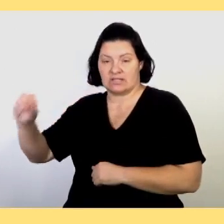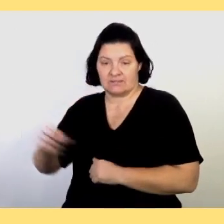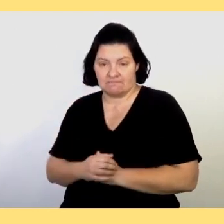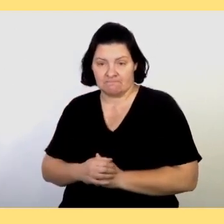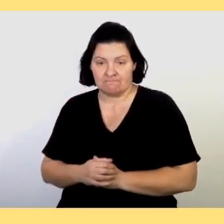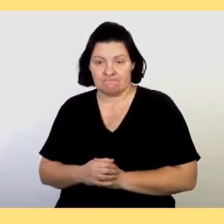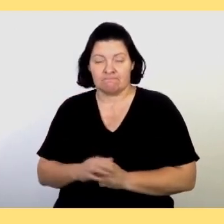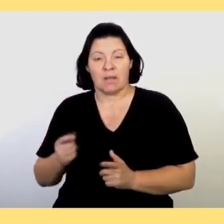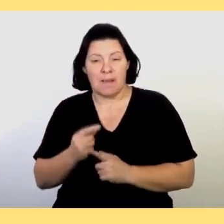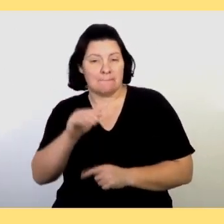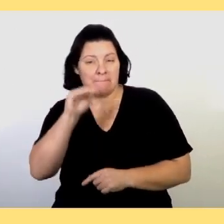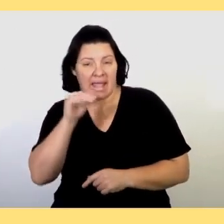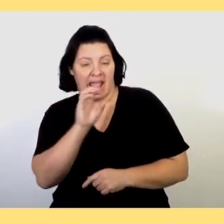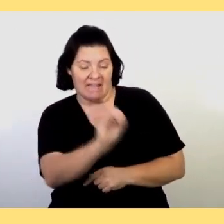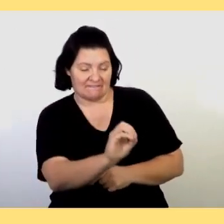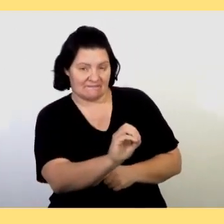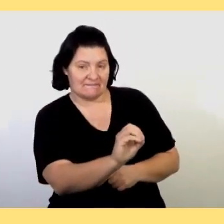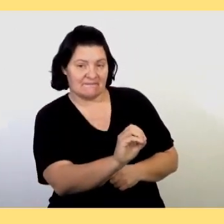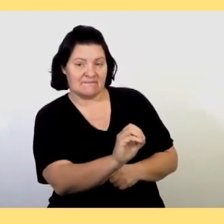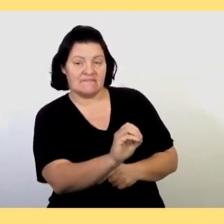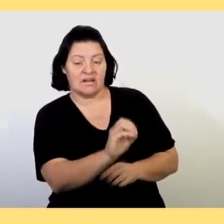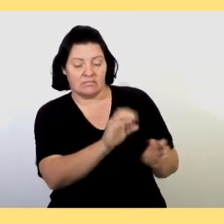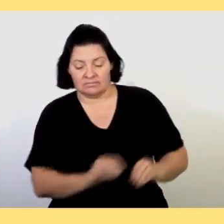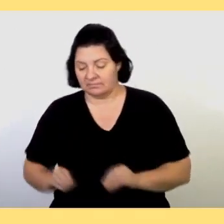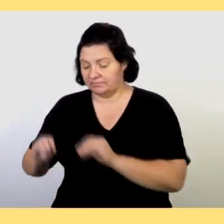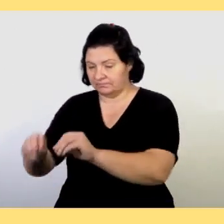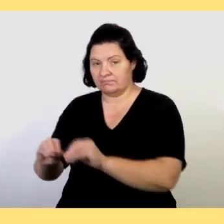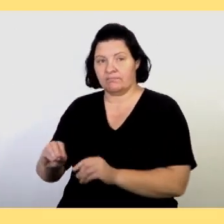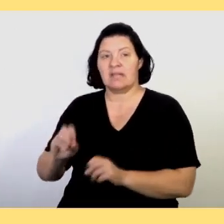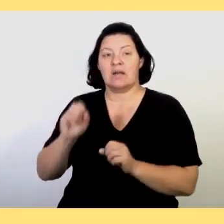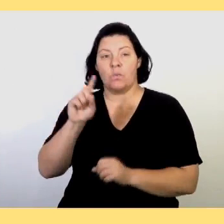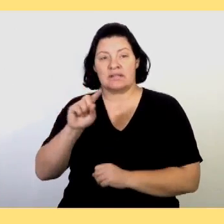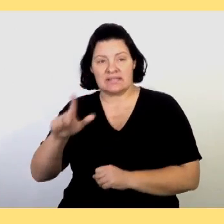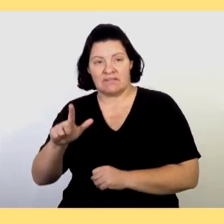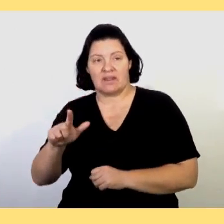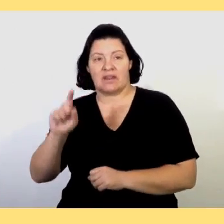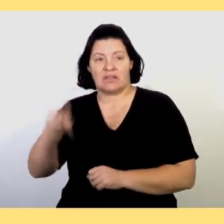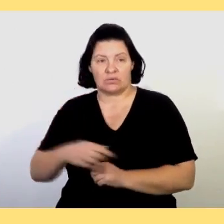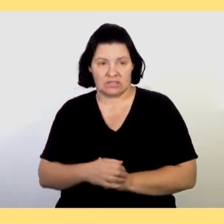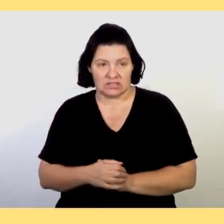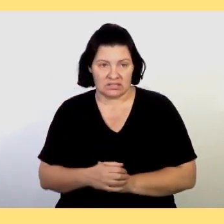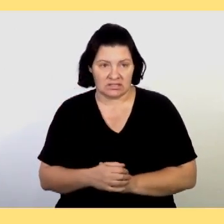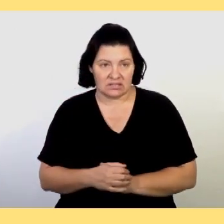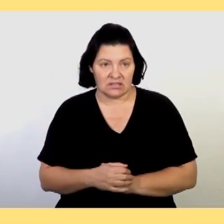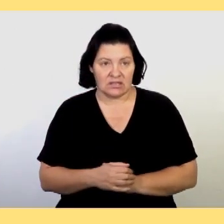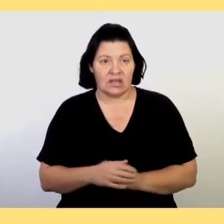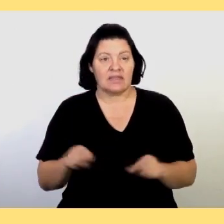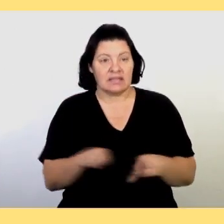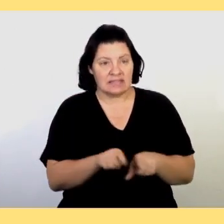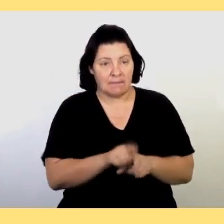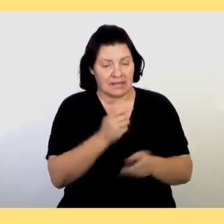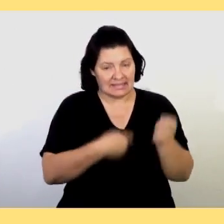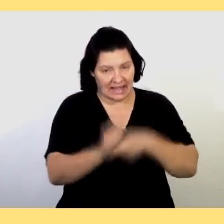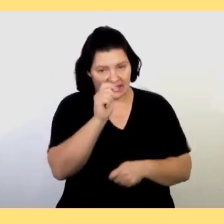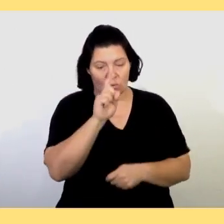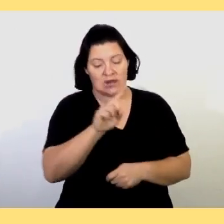17,000. And then under my bank, I have again the same 17,000. I come to sales, 17,000